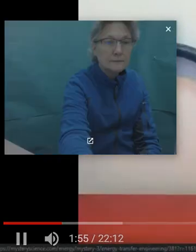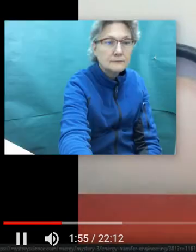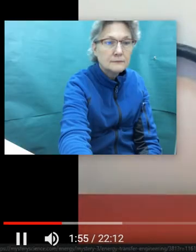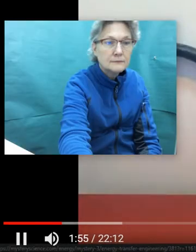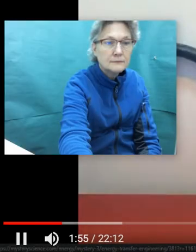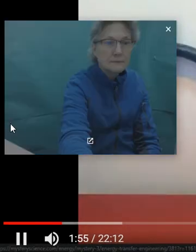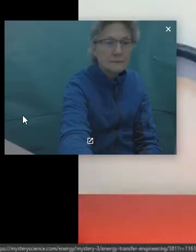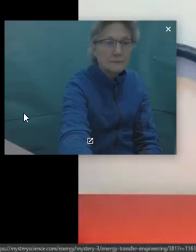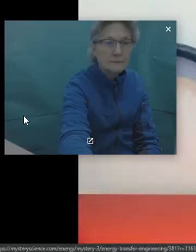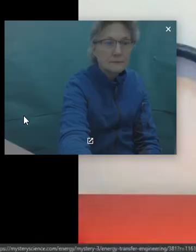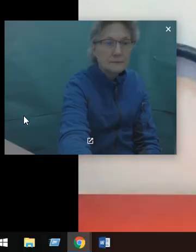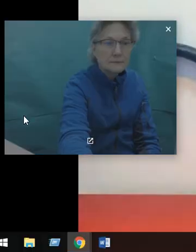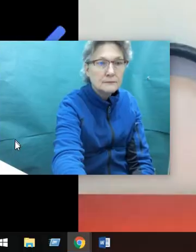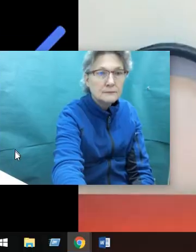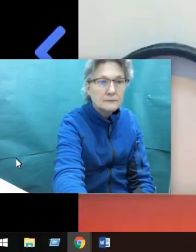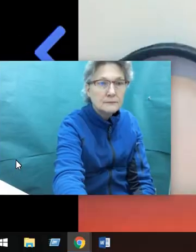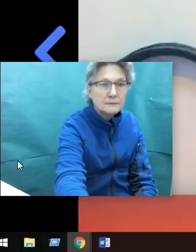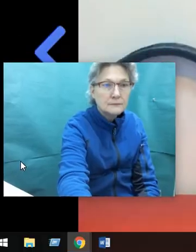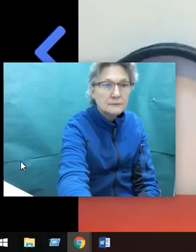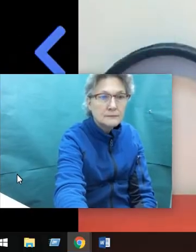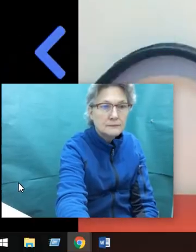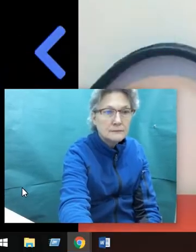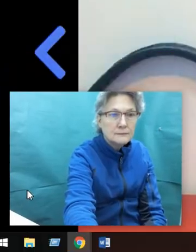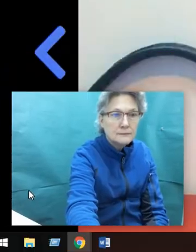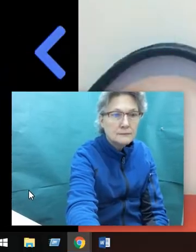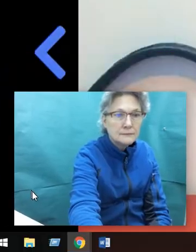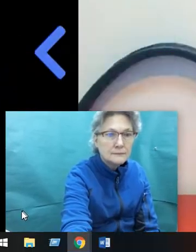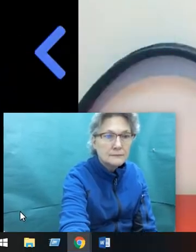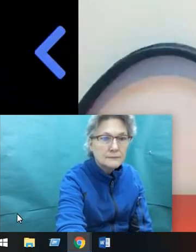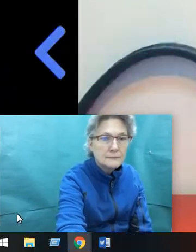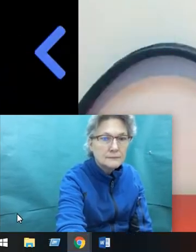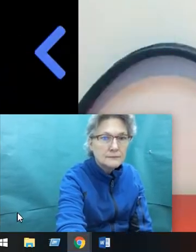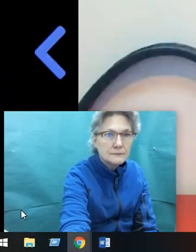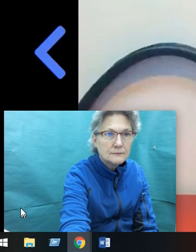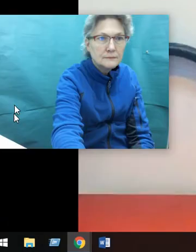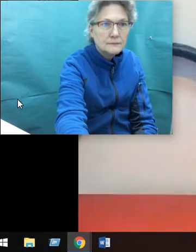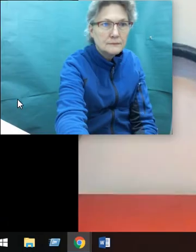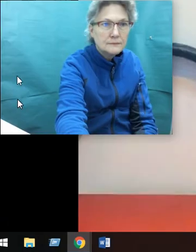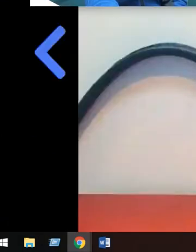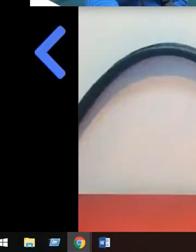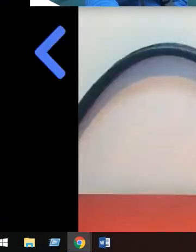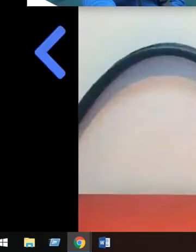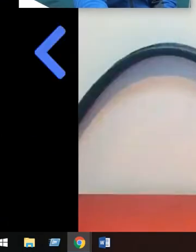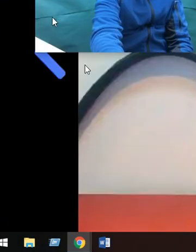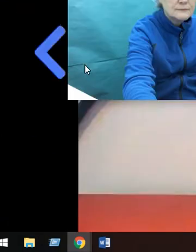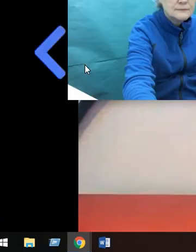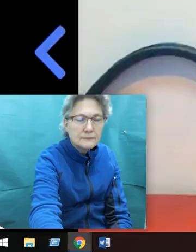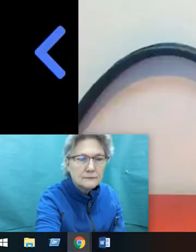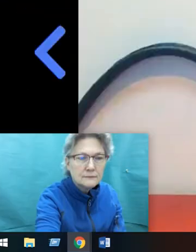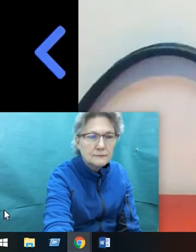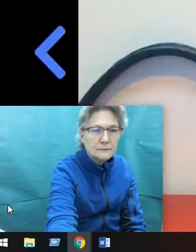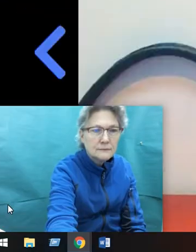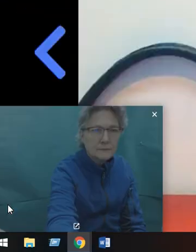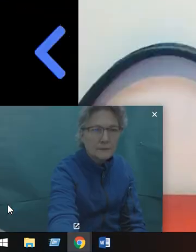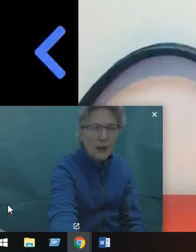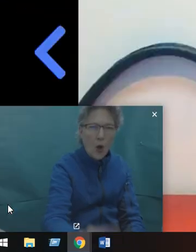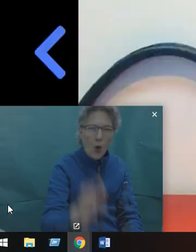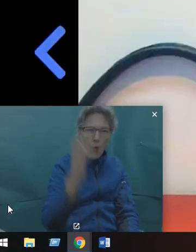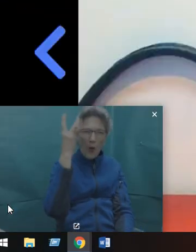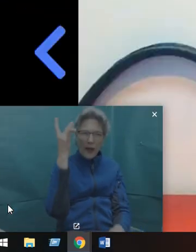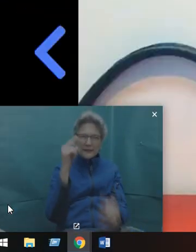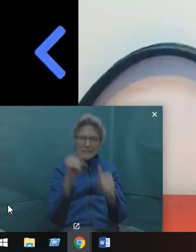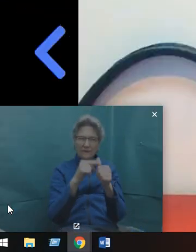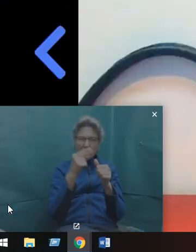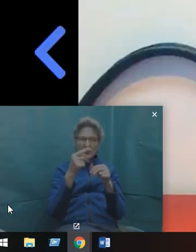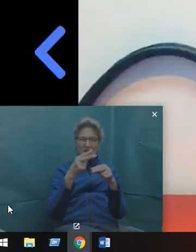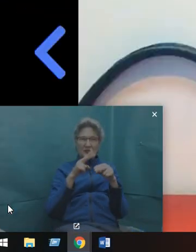Here at Mystery Science Labs, I'm setting up a model roller coaster to figure out why is the first hill always the highest?